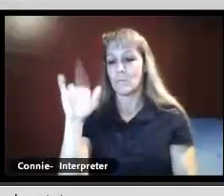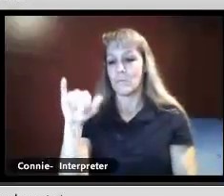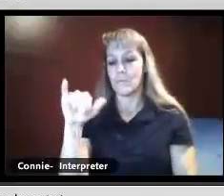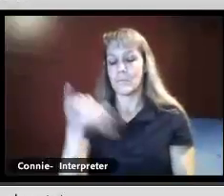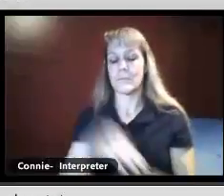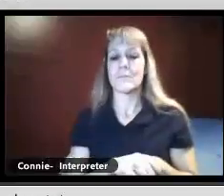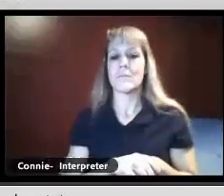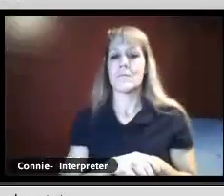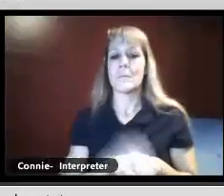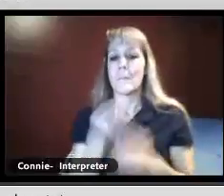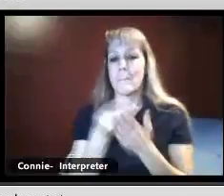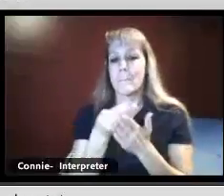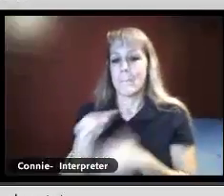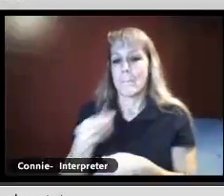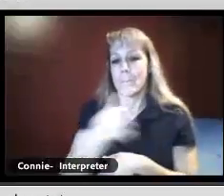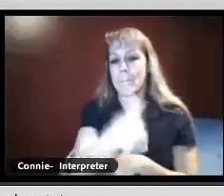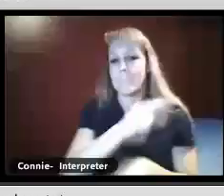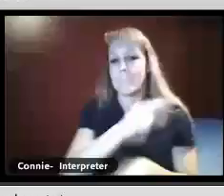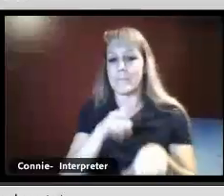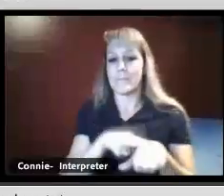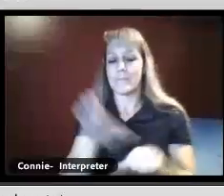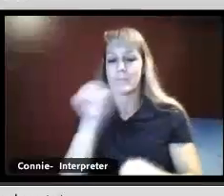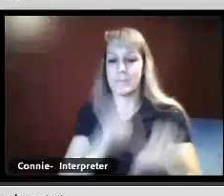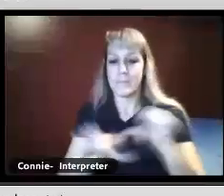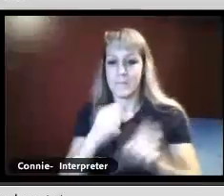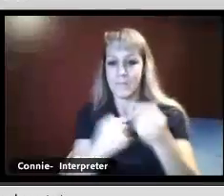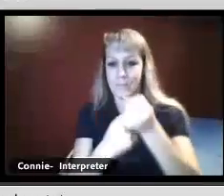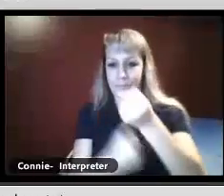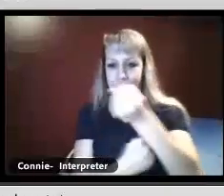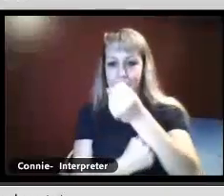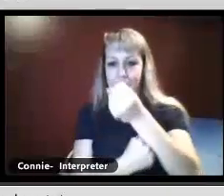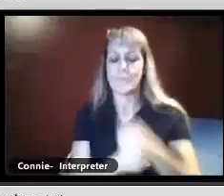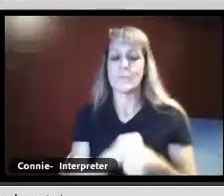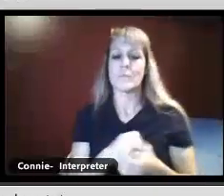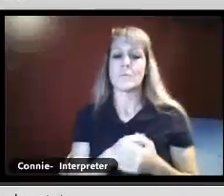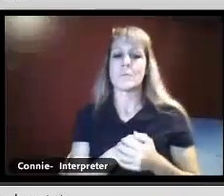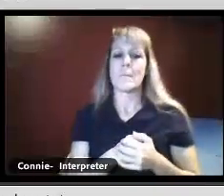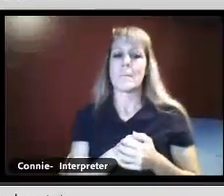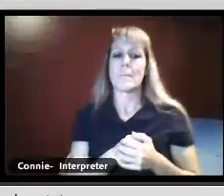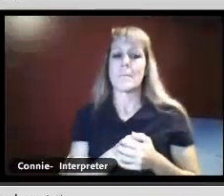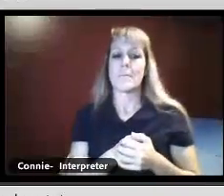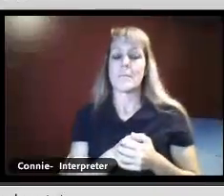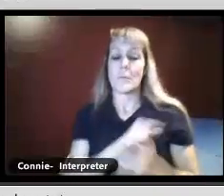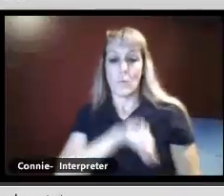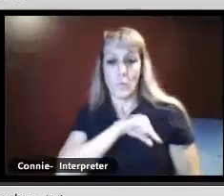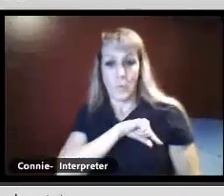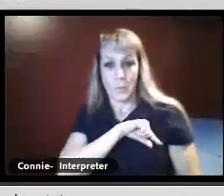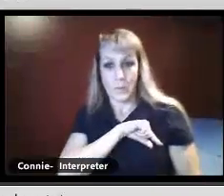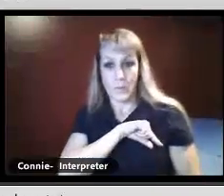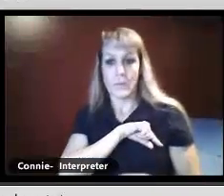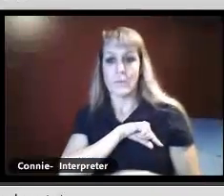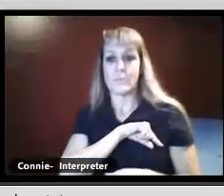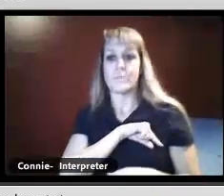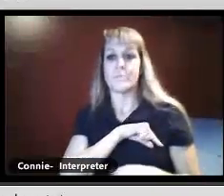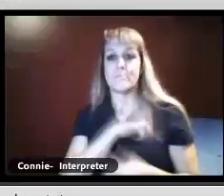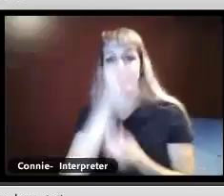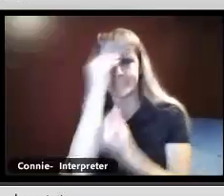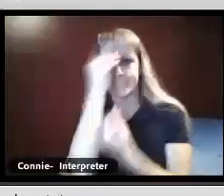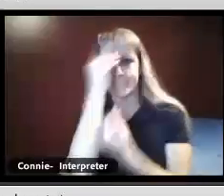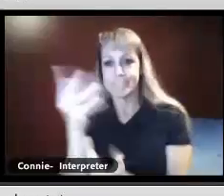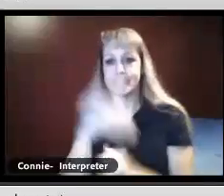It's funded by the National Science Foundation, so thinking about credibility and quality, we can feel pretty good